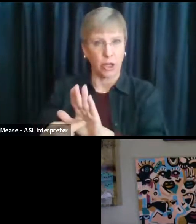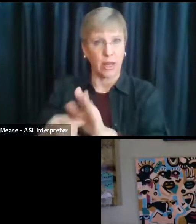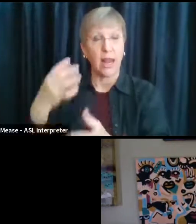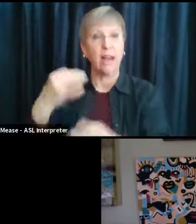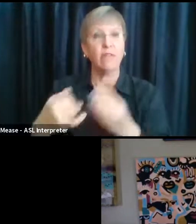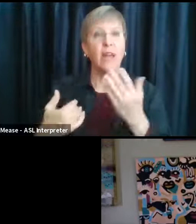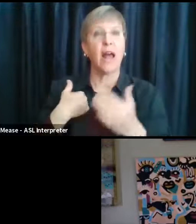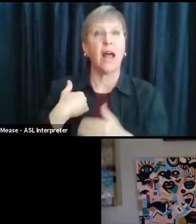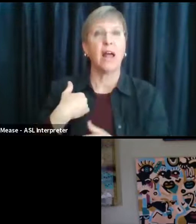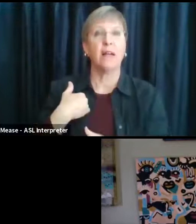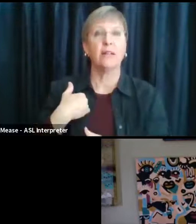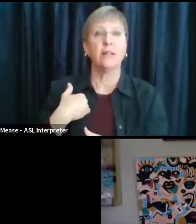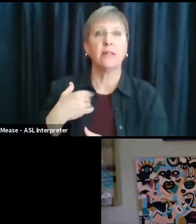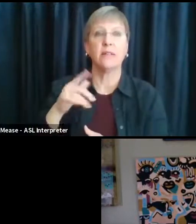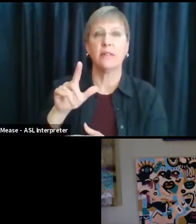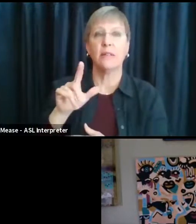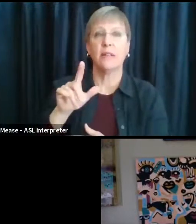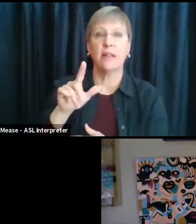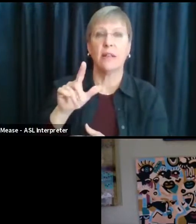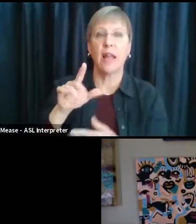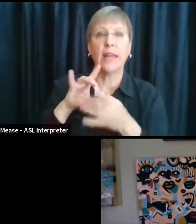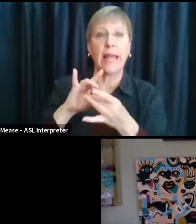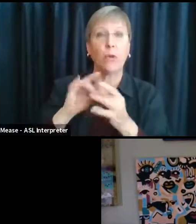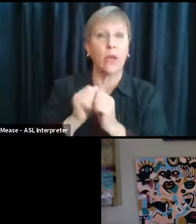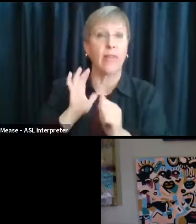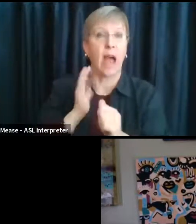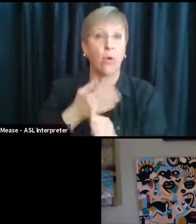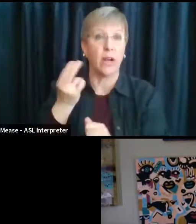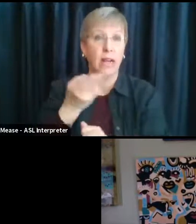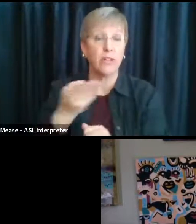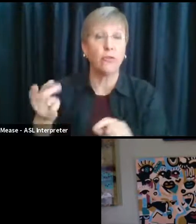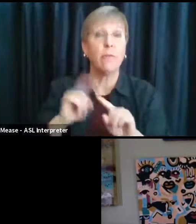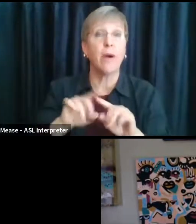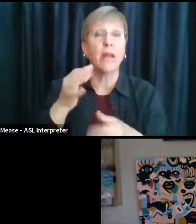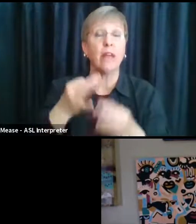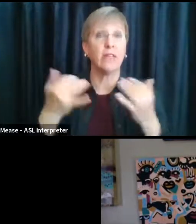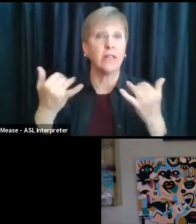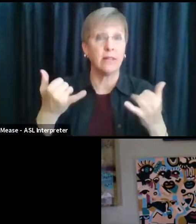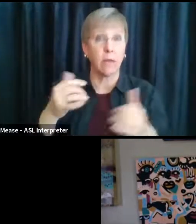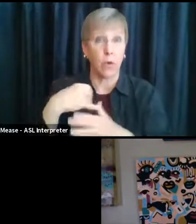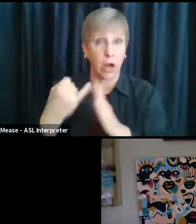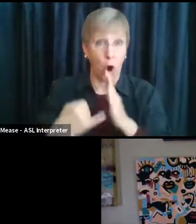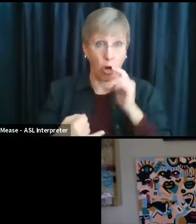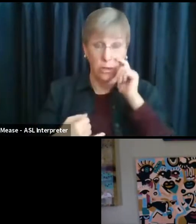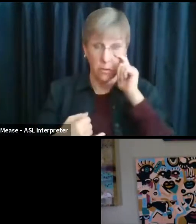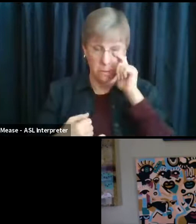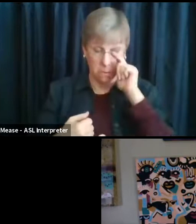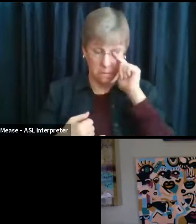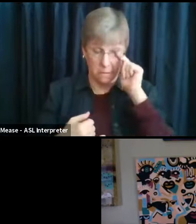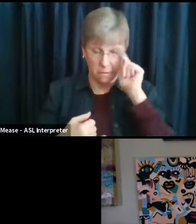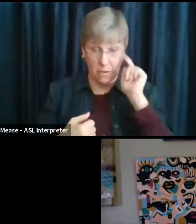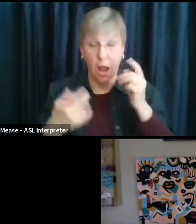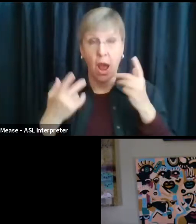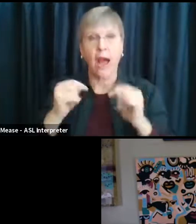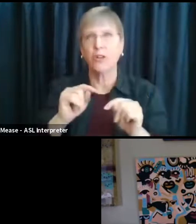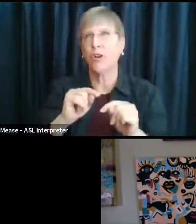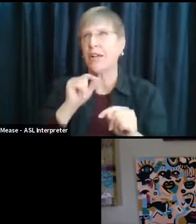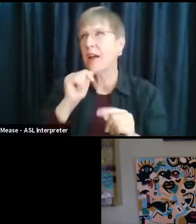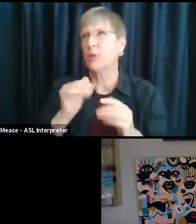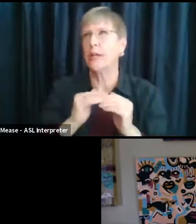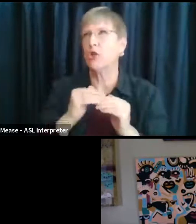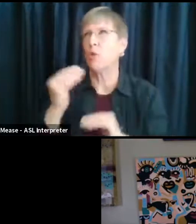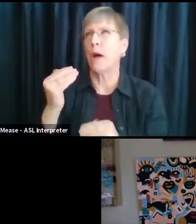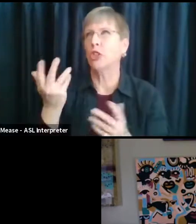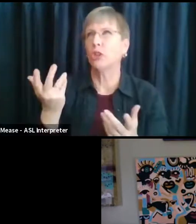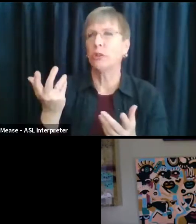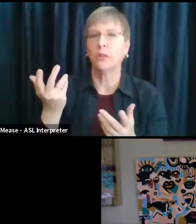with our history. But when it's contemporary art, I try not to be too much. I don't